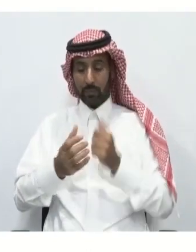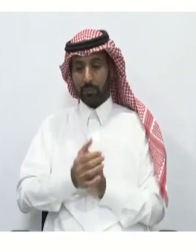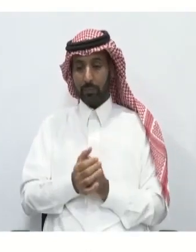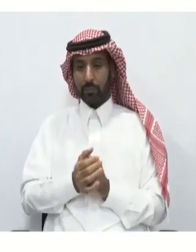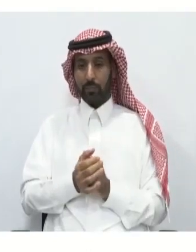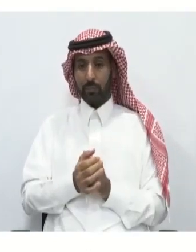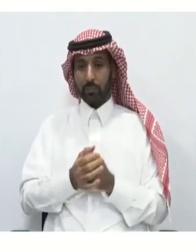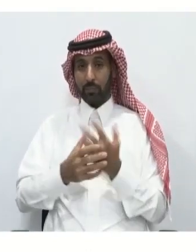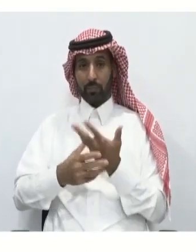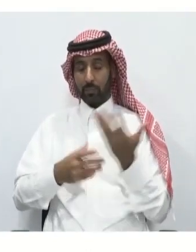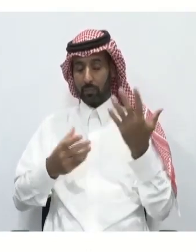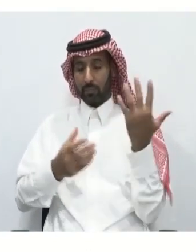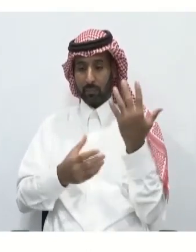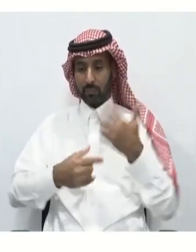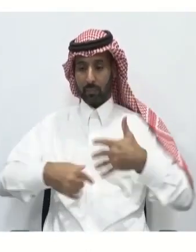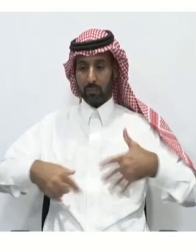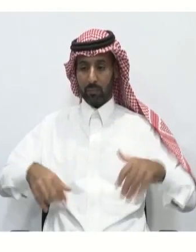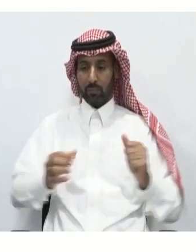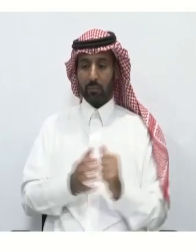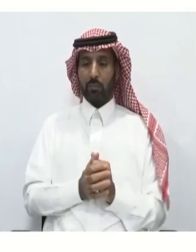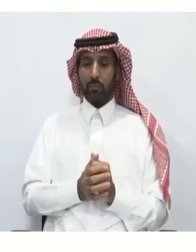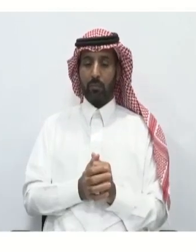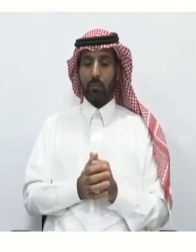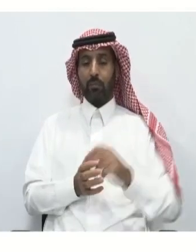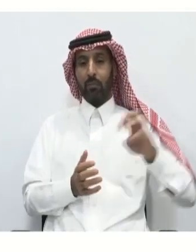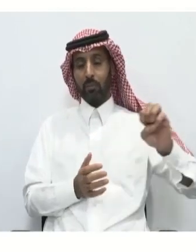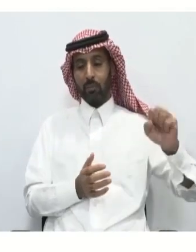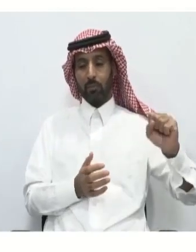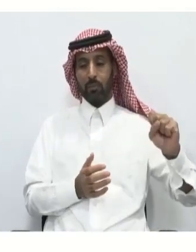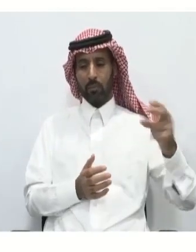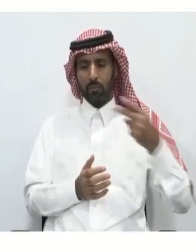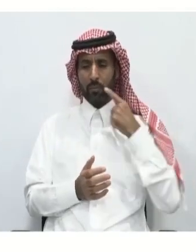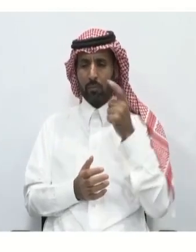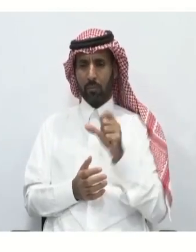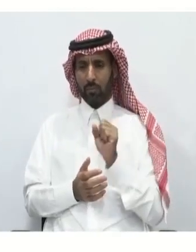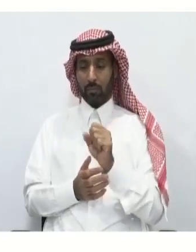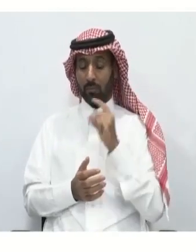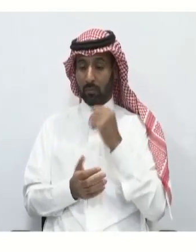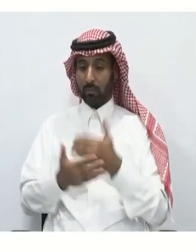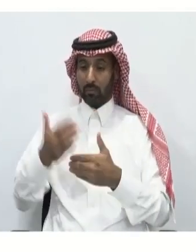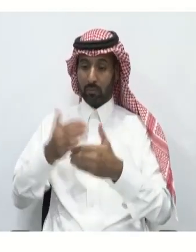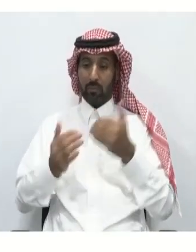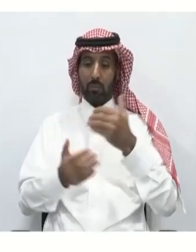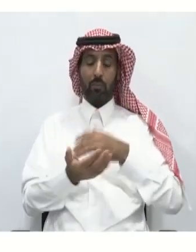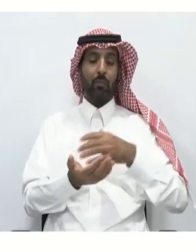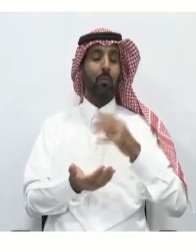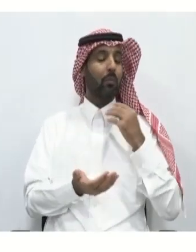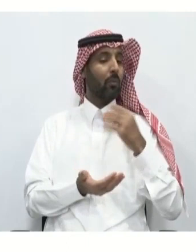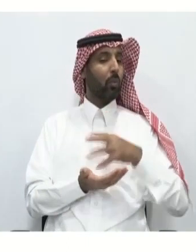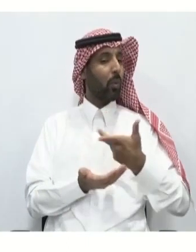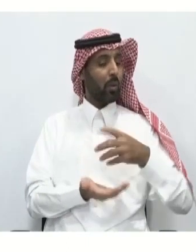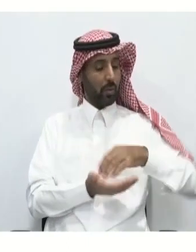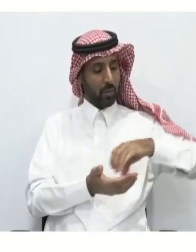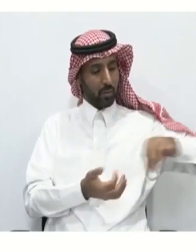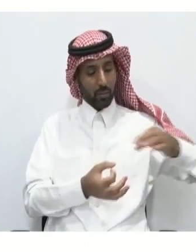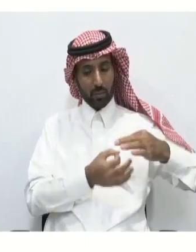plants in the area. Due to the popularity of the Maho Bay camps, the owner has recently built another facility on the other side of the